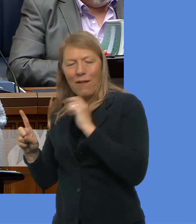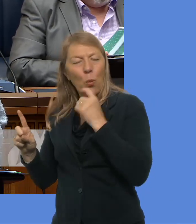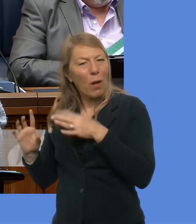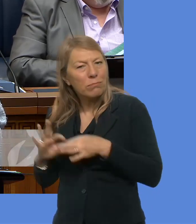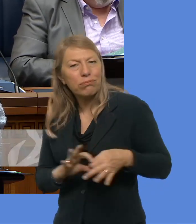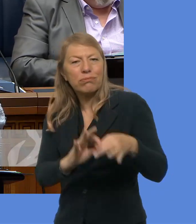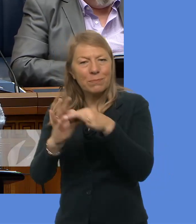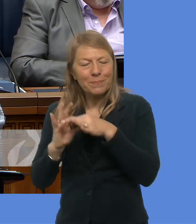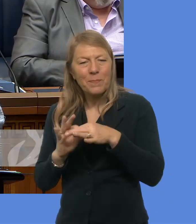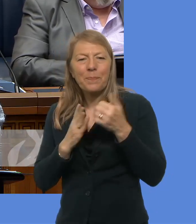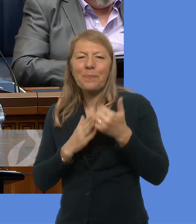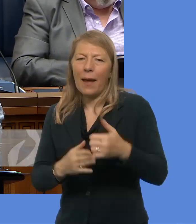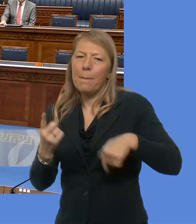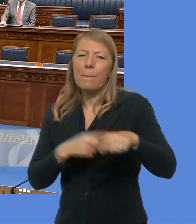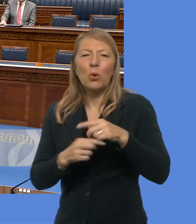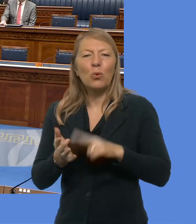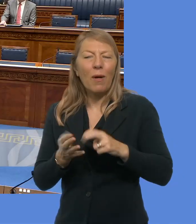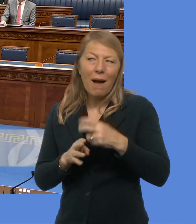lessons for the development of a scheme here.